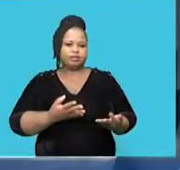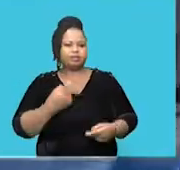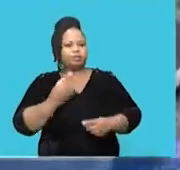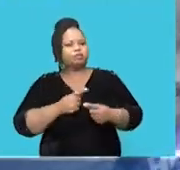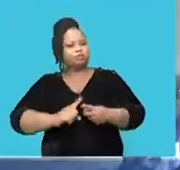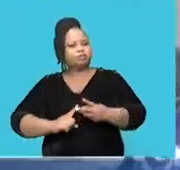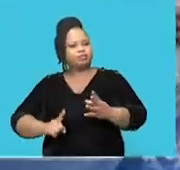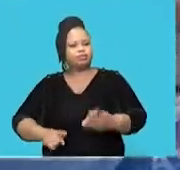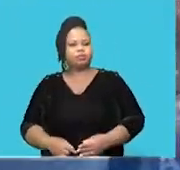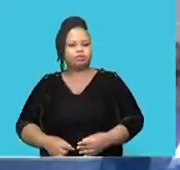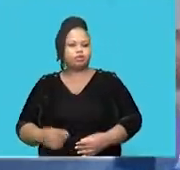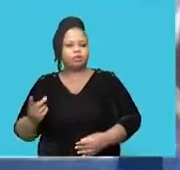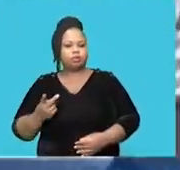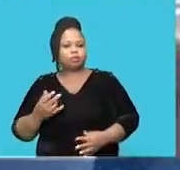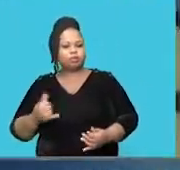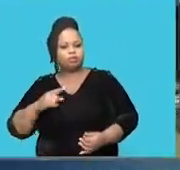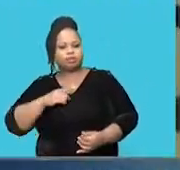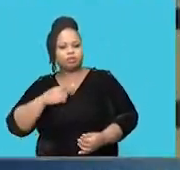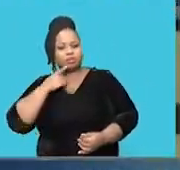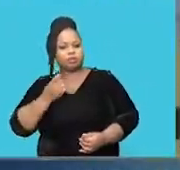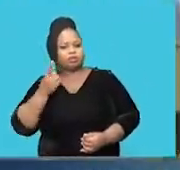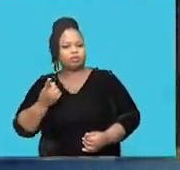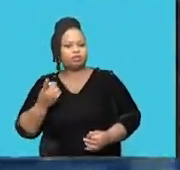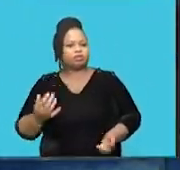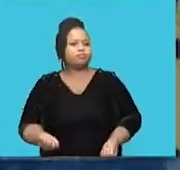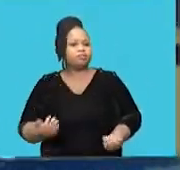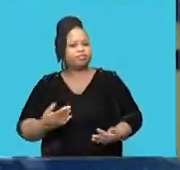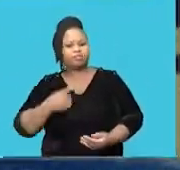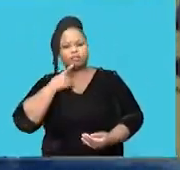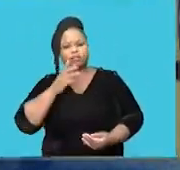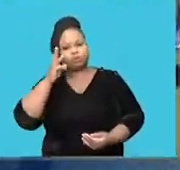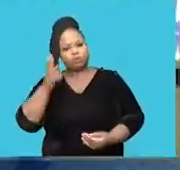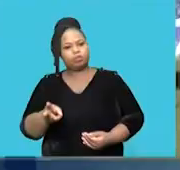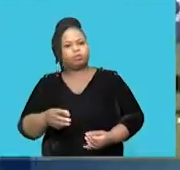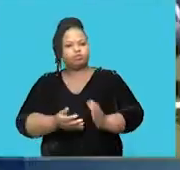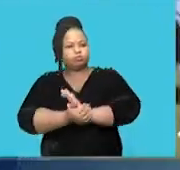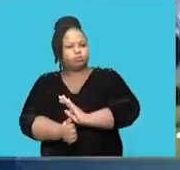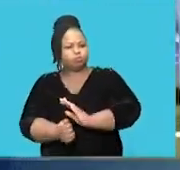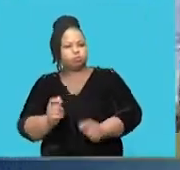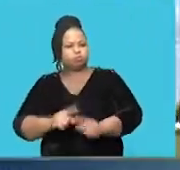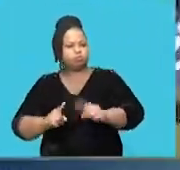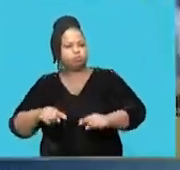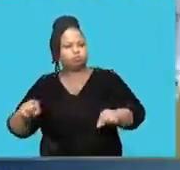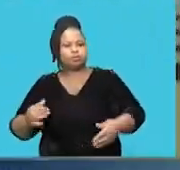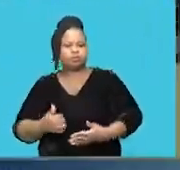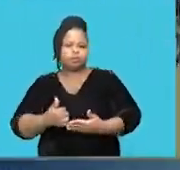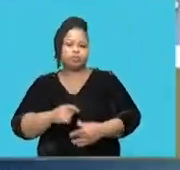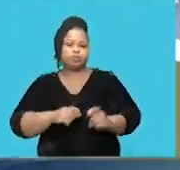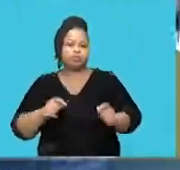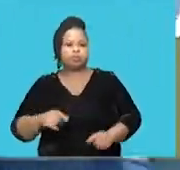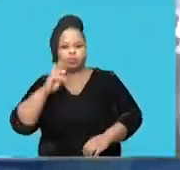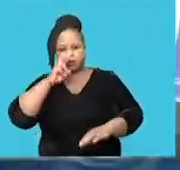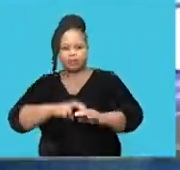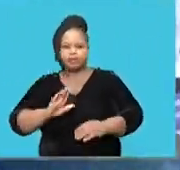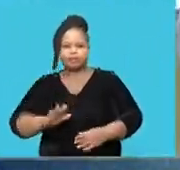kwiinginqi ezihlelelekileyo. Enye kwezo nkonzo kuquka ukuxhobisa ngezakhono nokunika inkxaso kwezophuhliso